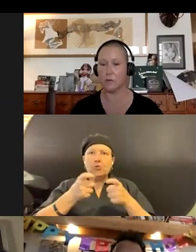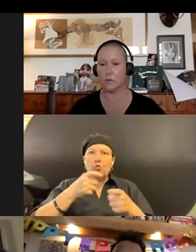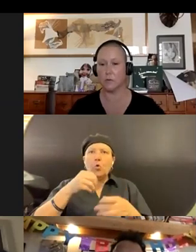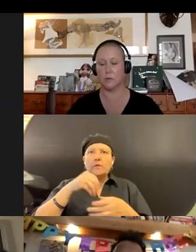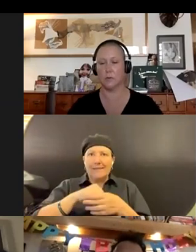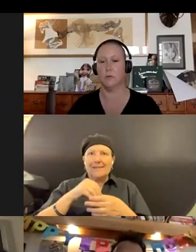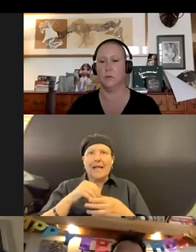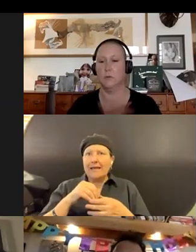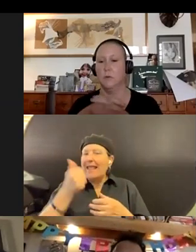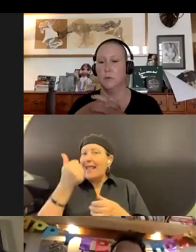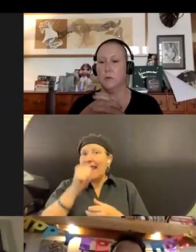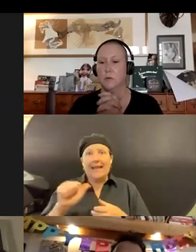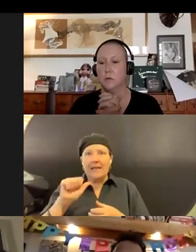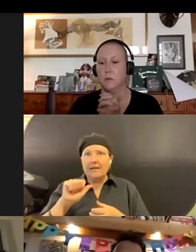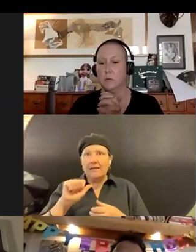devices.